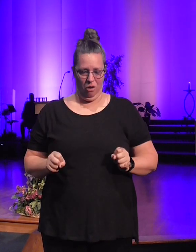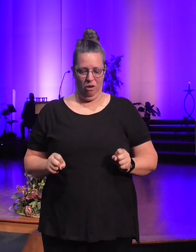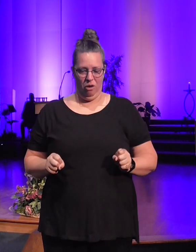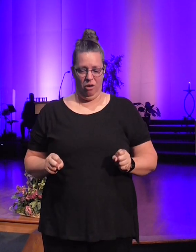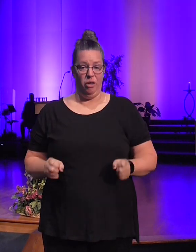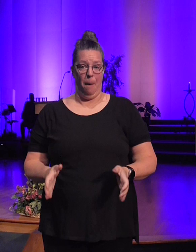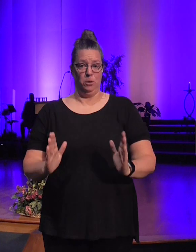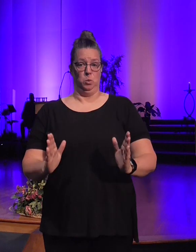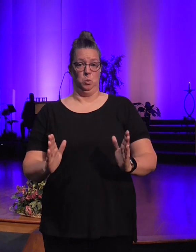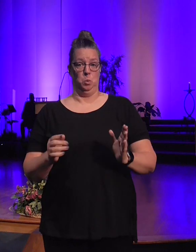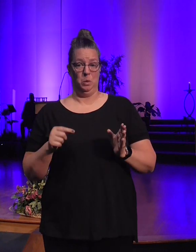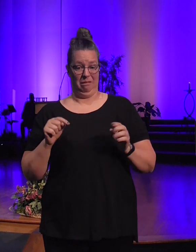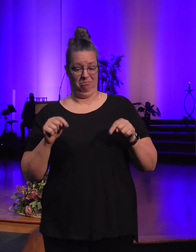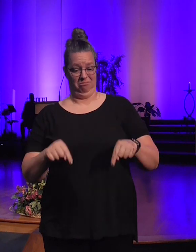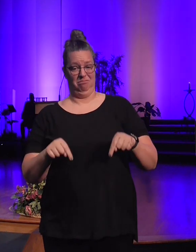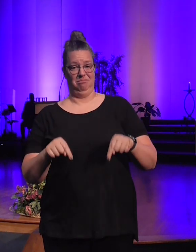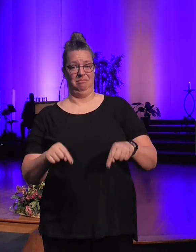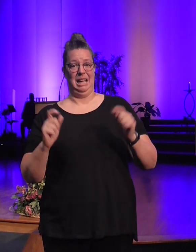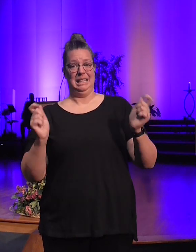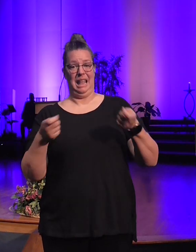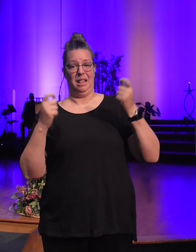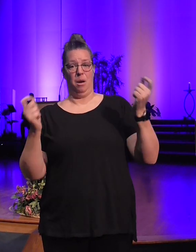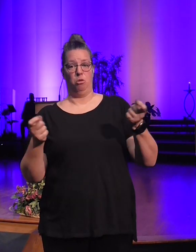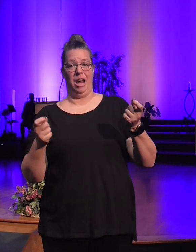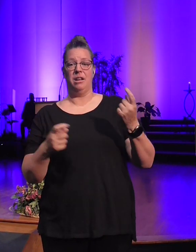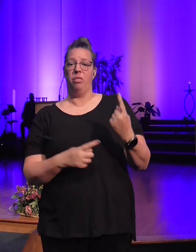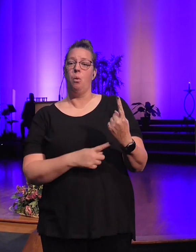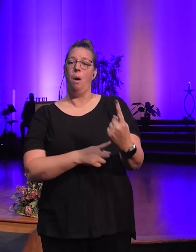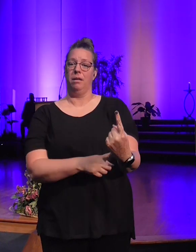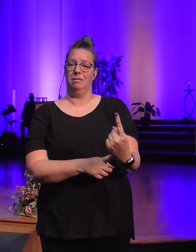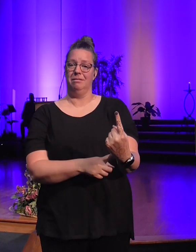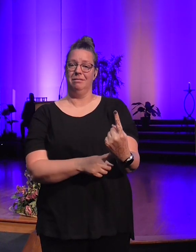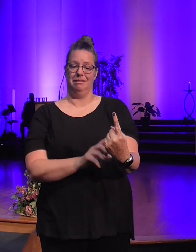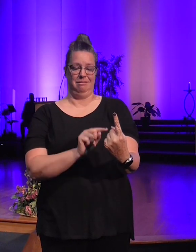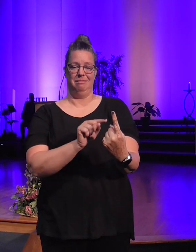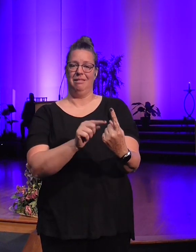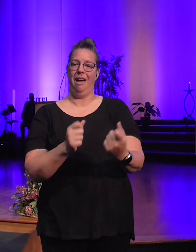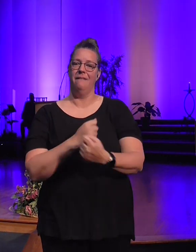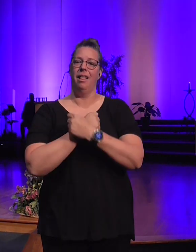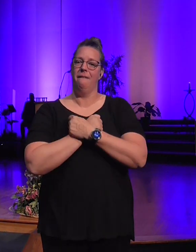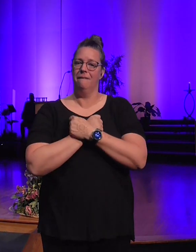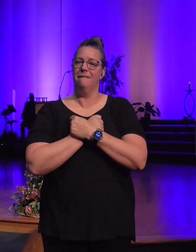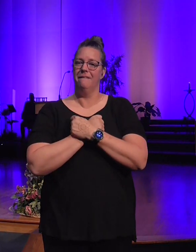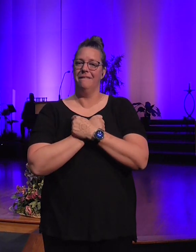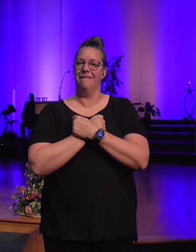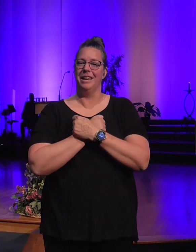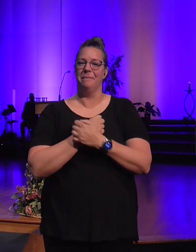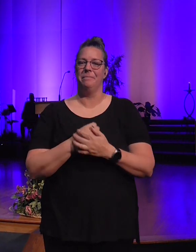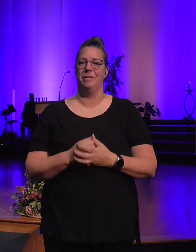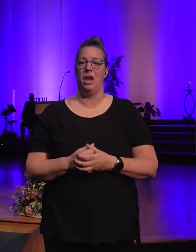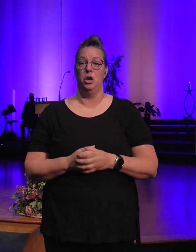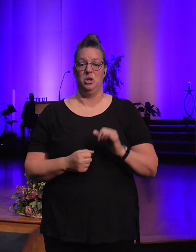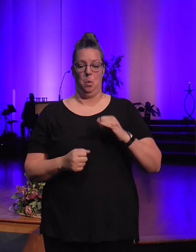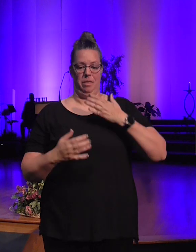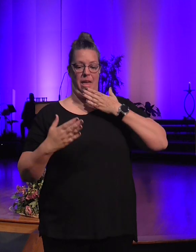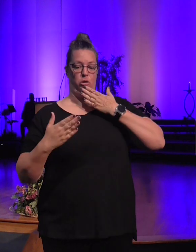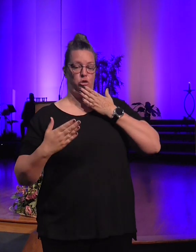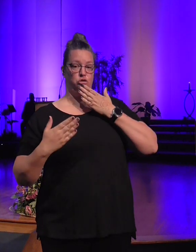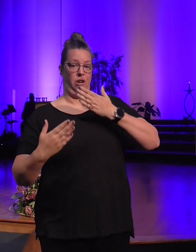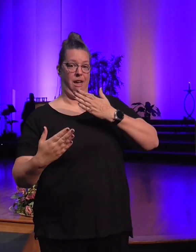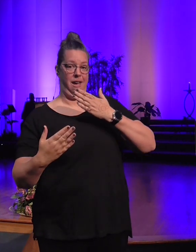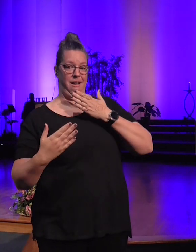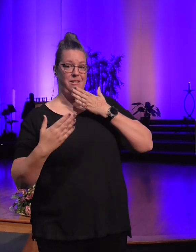to celebrate the one, the essence of love. And so it is with that gratitude